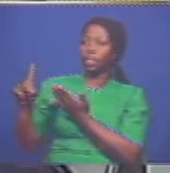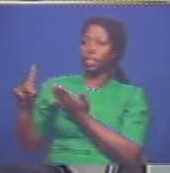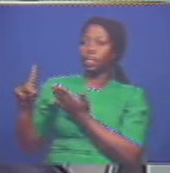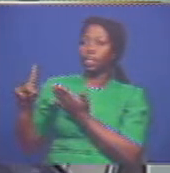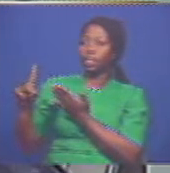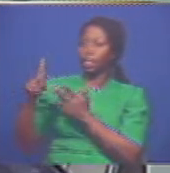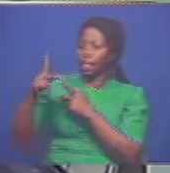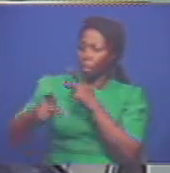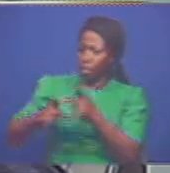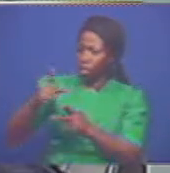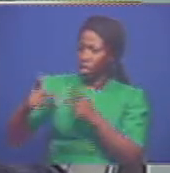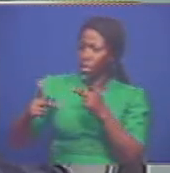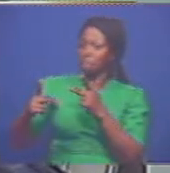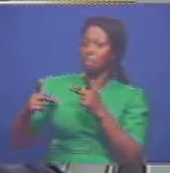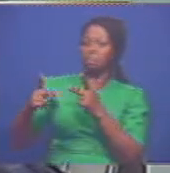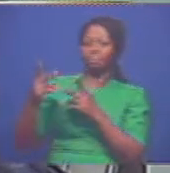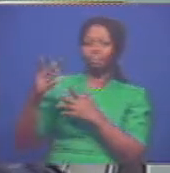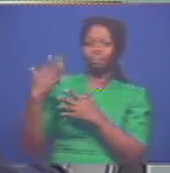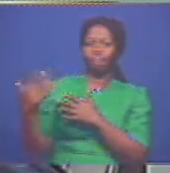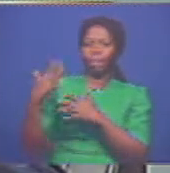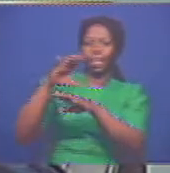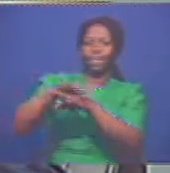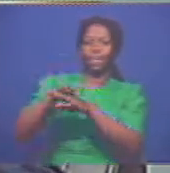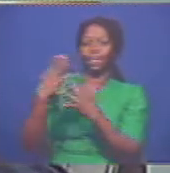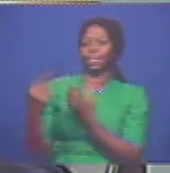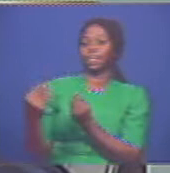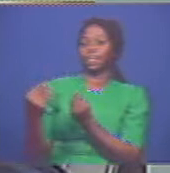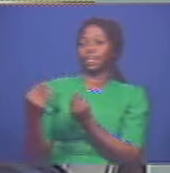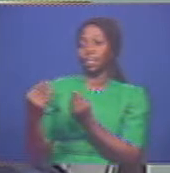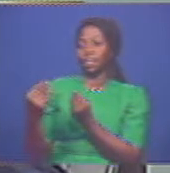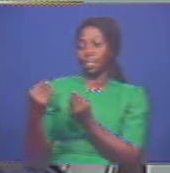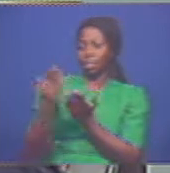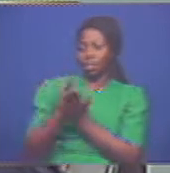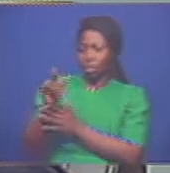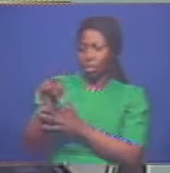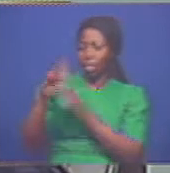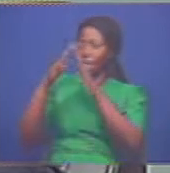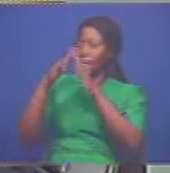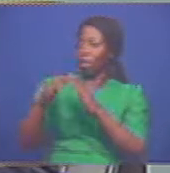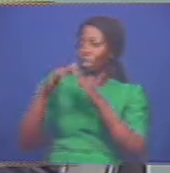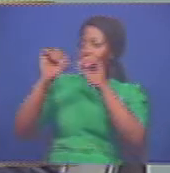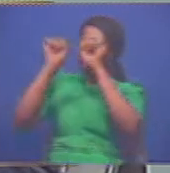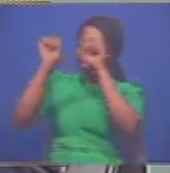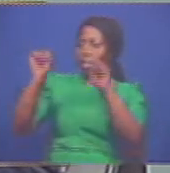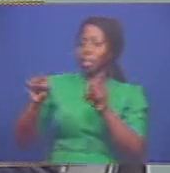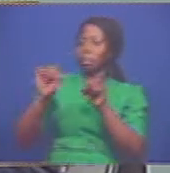and the process of the documentation to be easier. By that one, the housing system, it will be good.